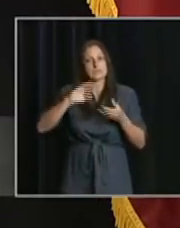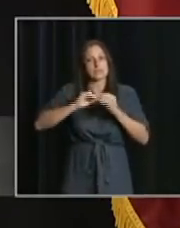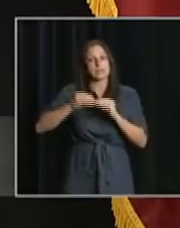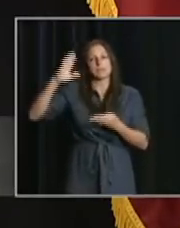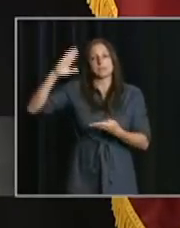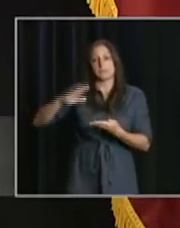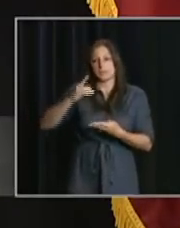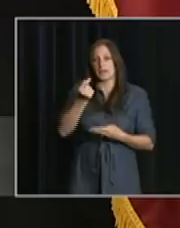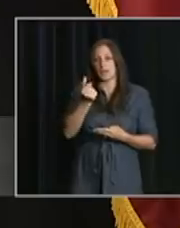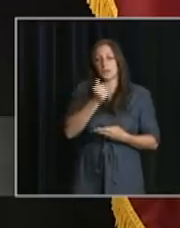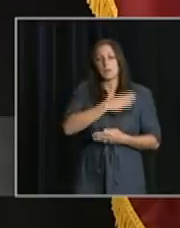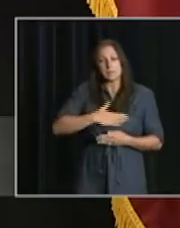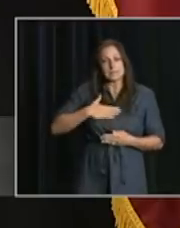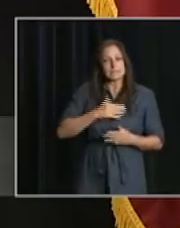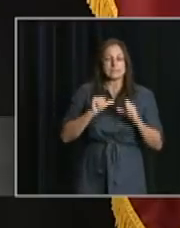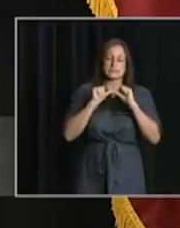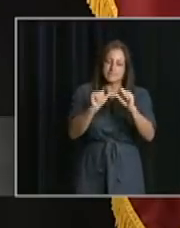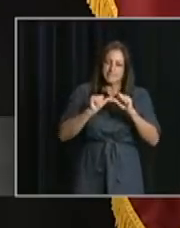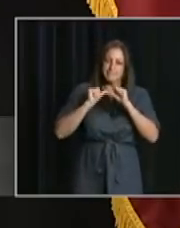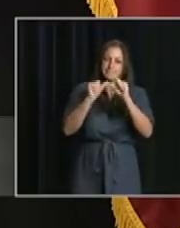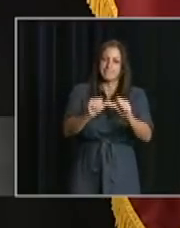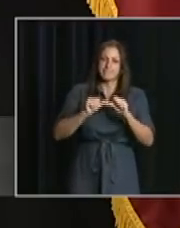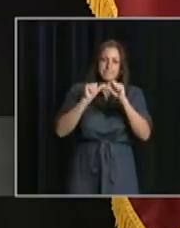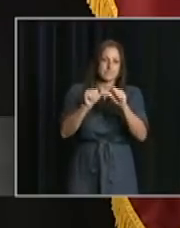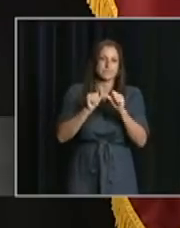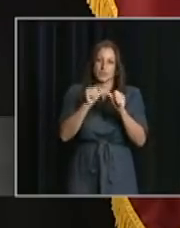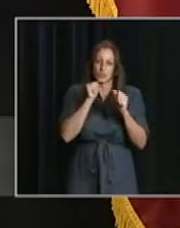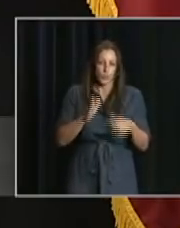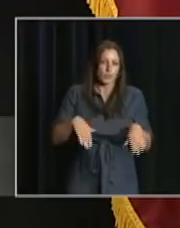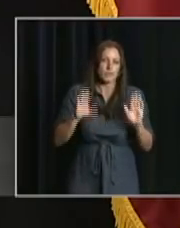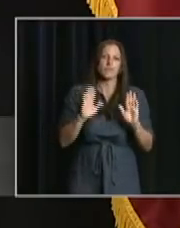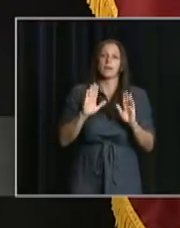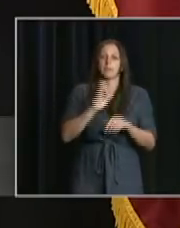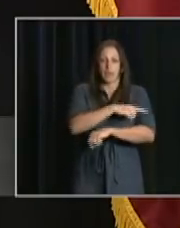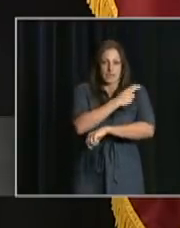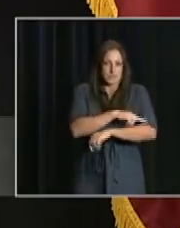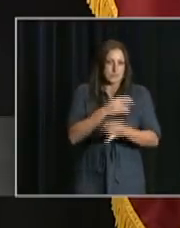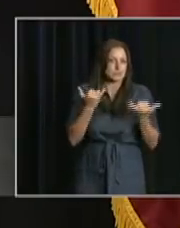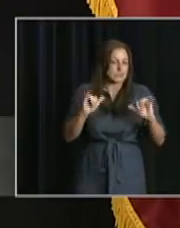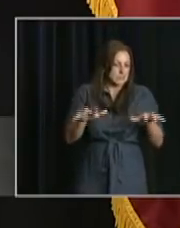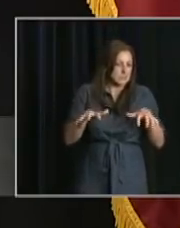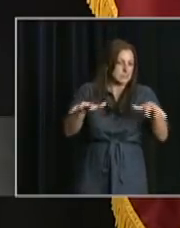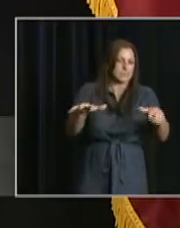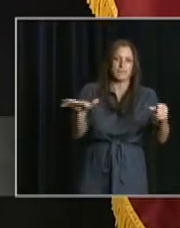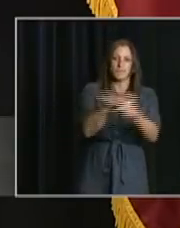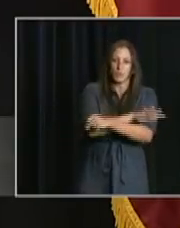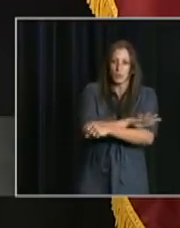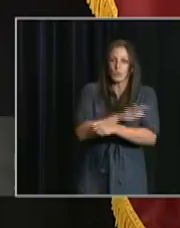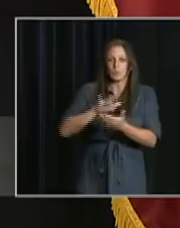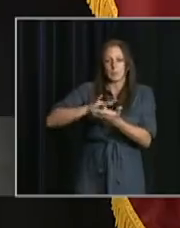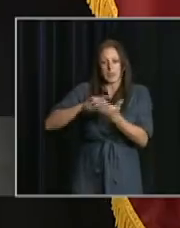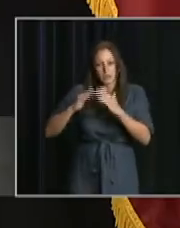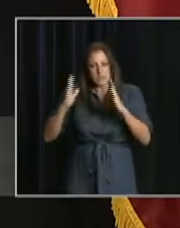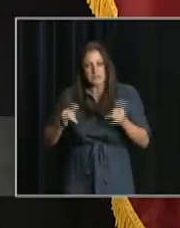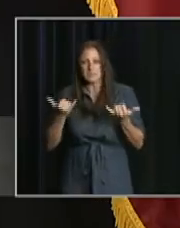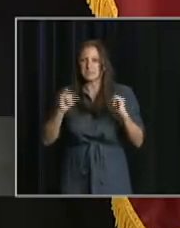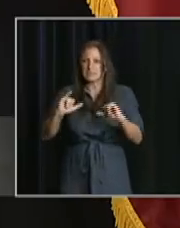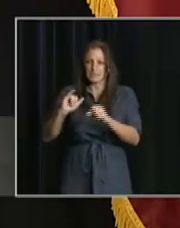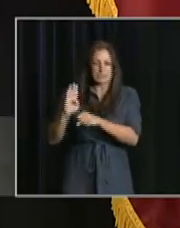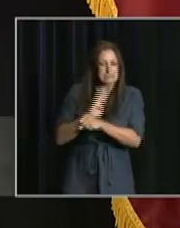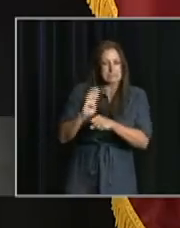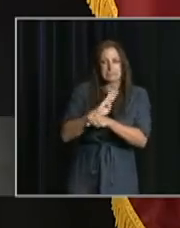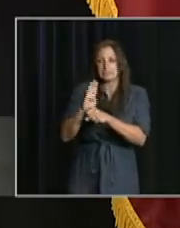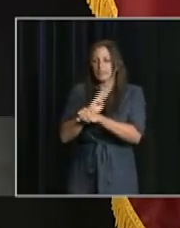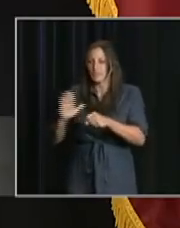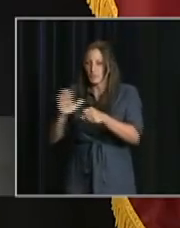But please do not let up. Again, our hospitals continue to be overloaded. Our medical system is at full stress. So we need to continue to do our